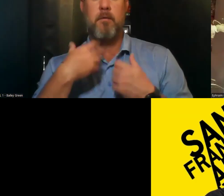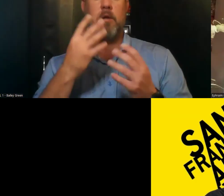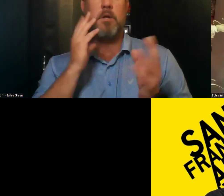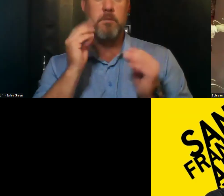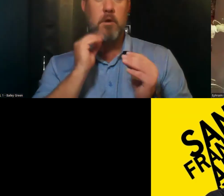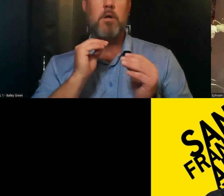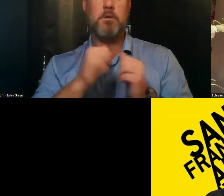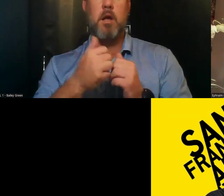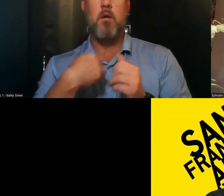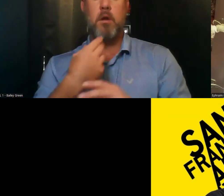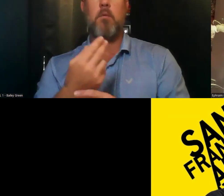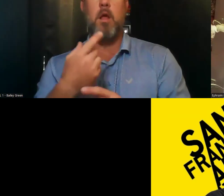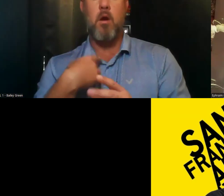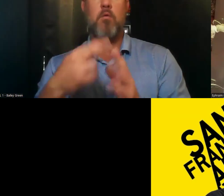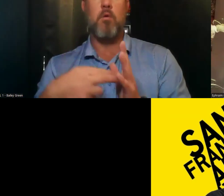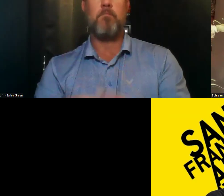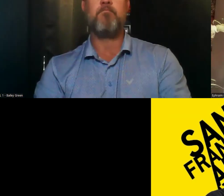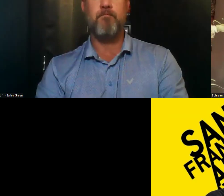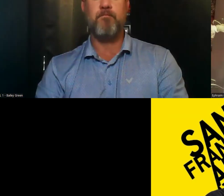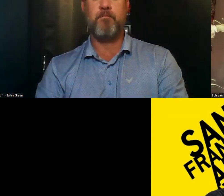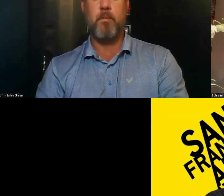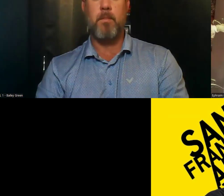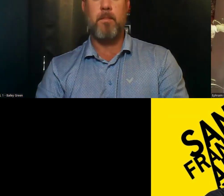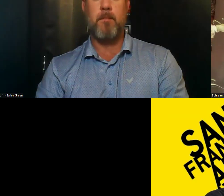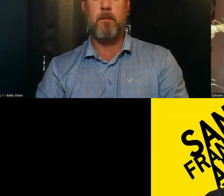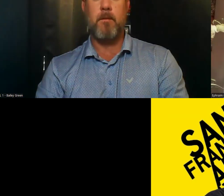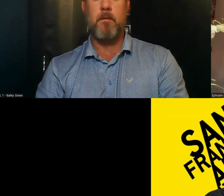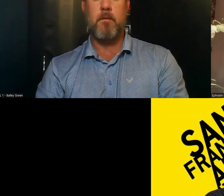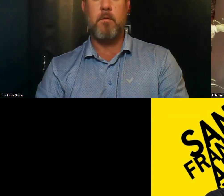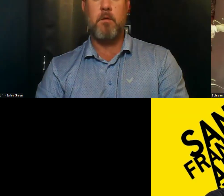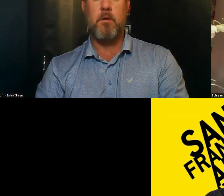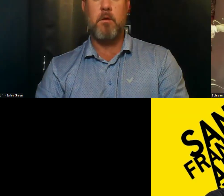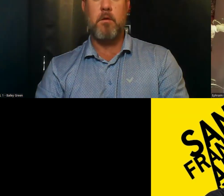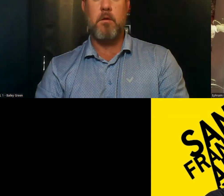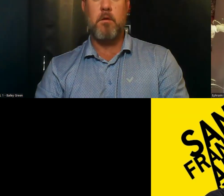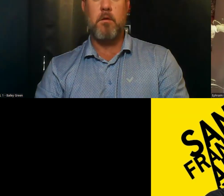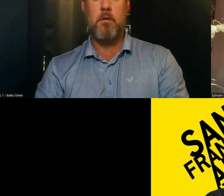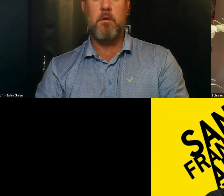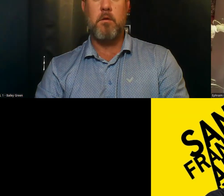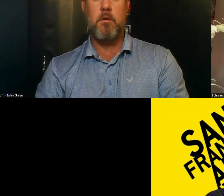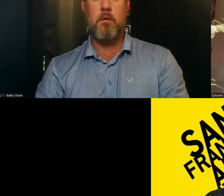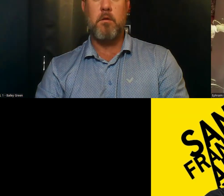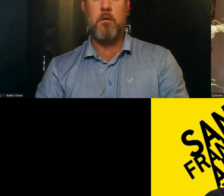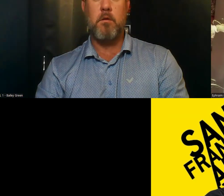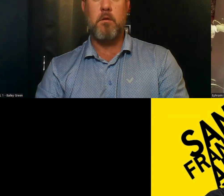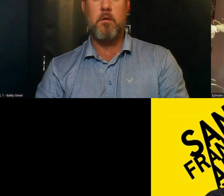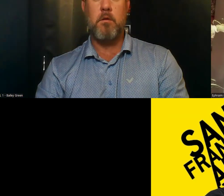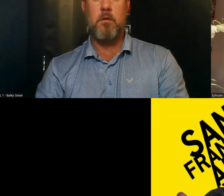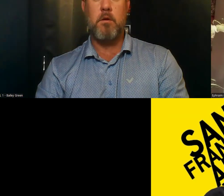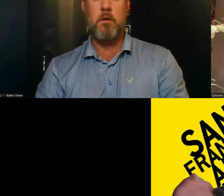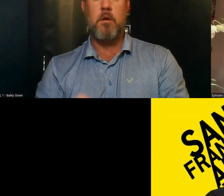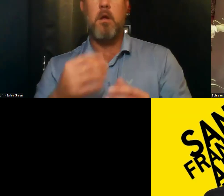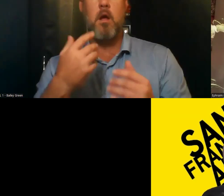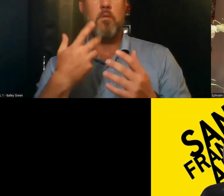how we apply our work. Yeah. Thank you. Vince? Well, I was just going